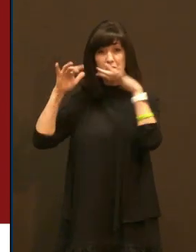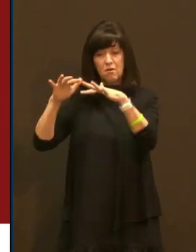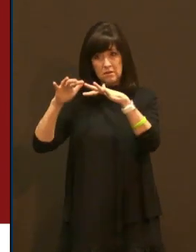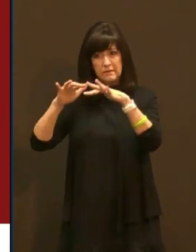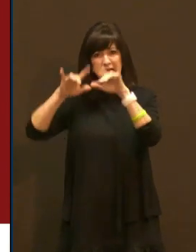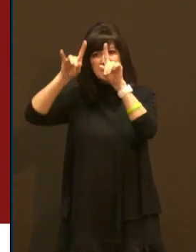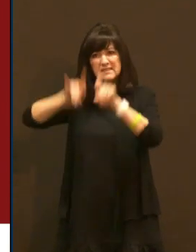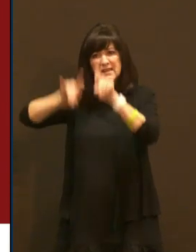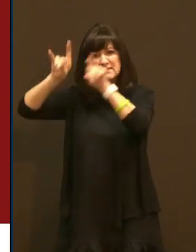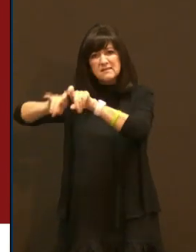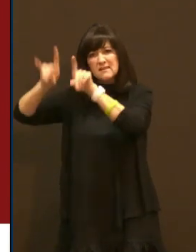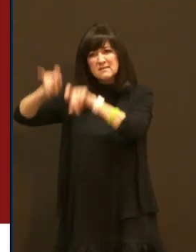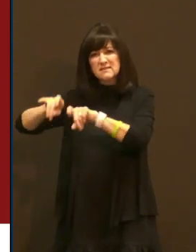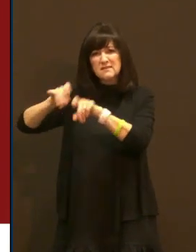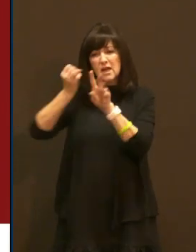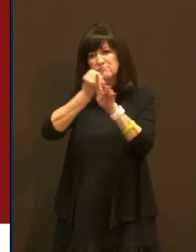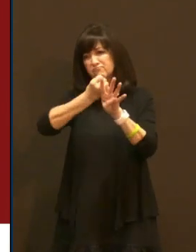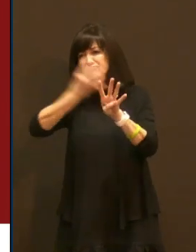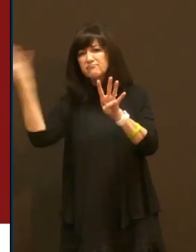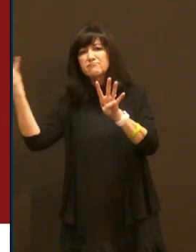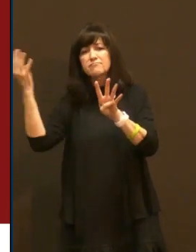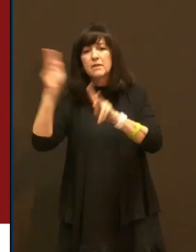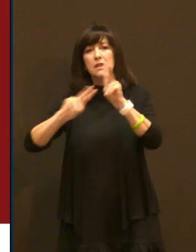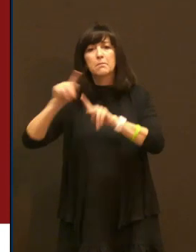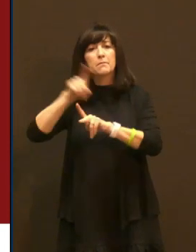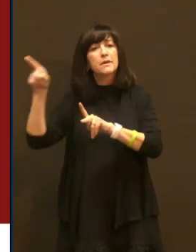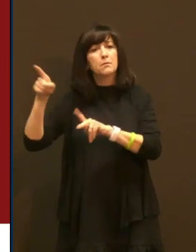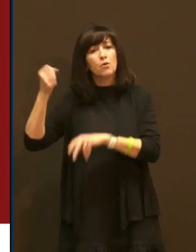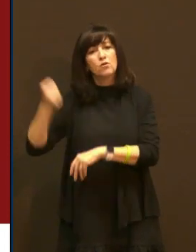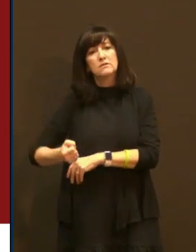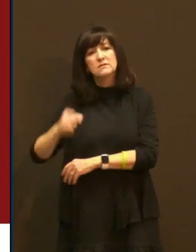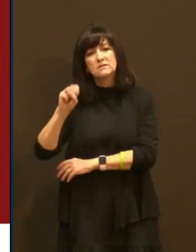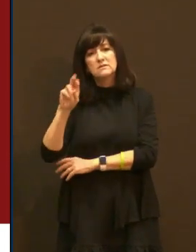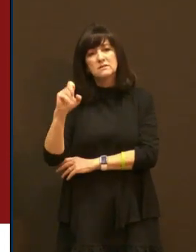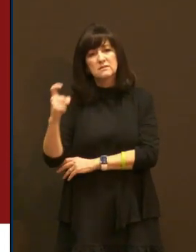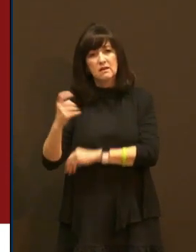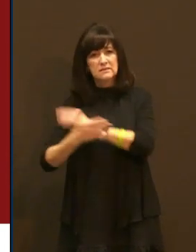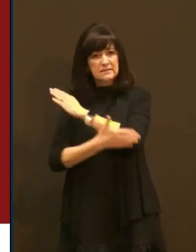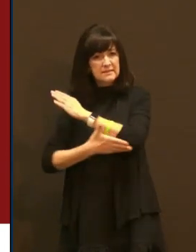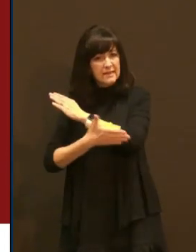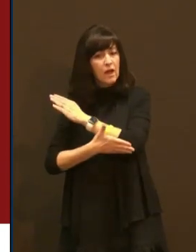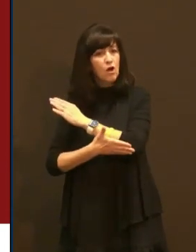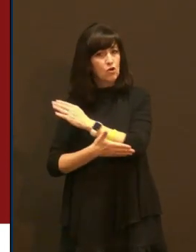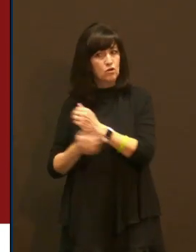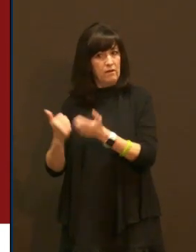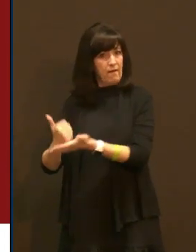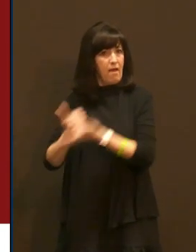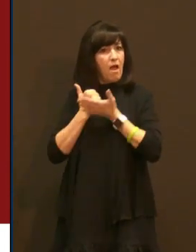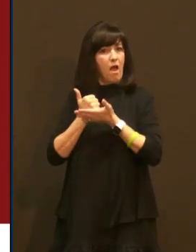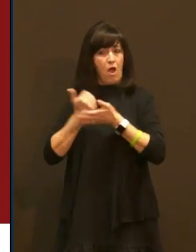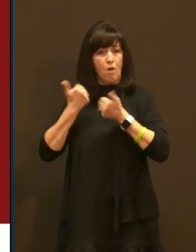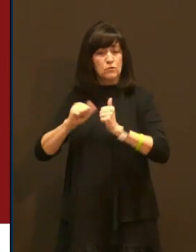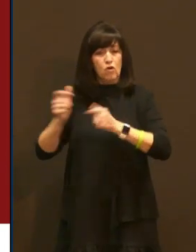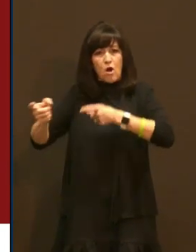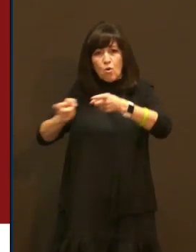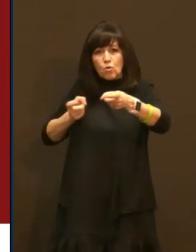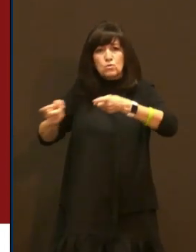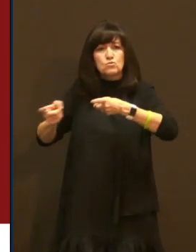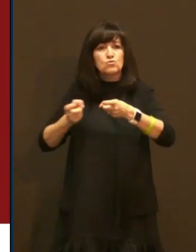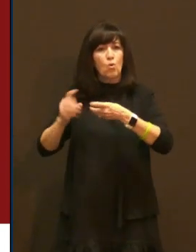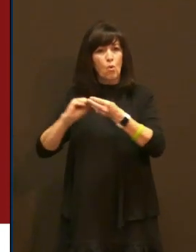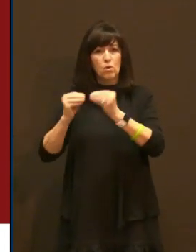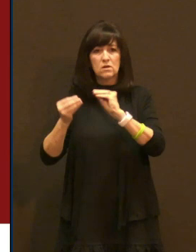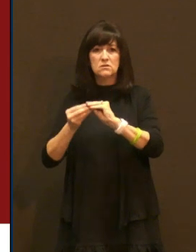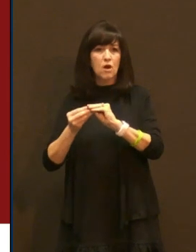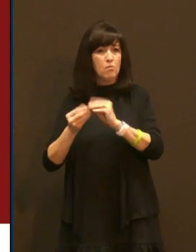live in those communities, and really enabled us to get ahead of it and I think make us more